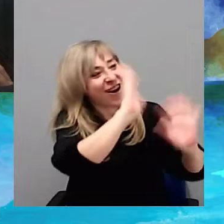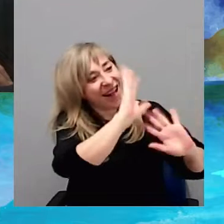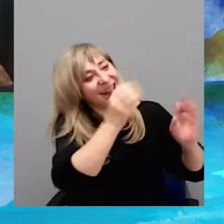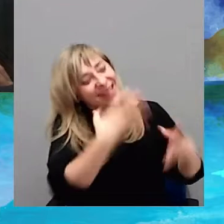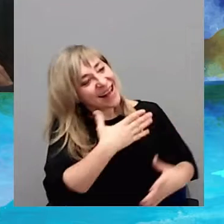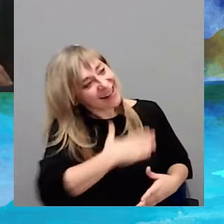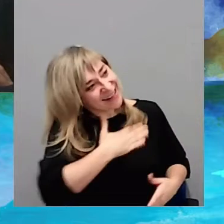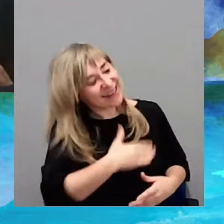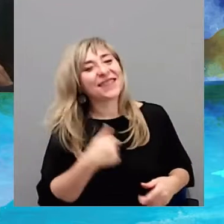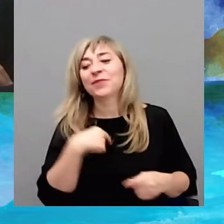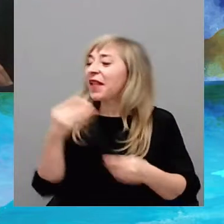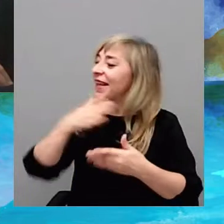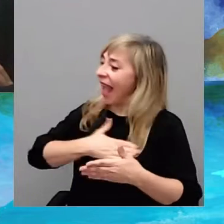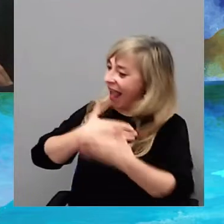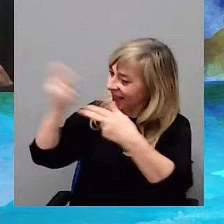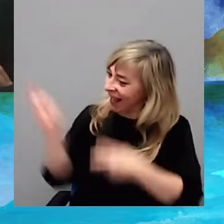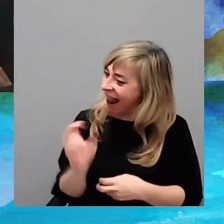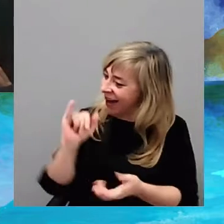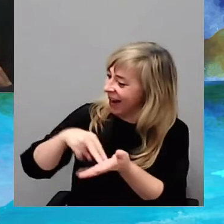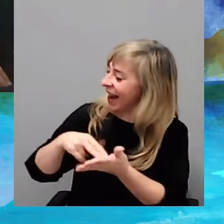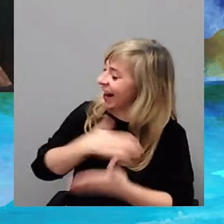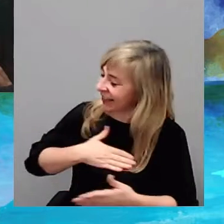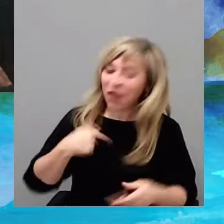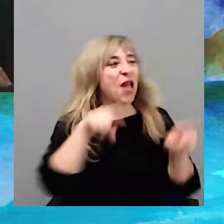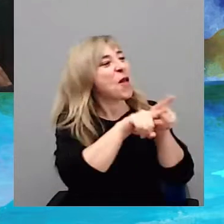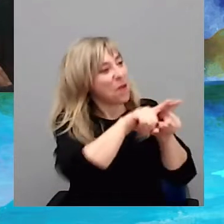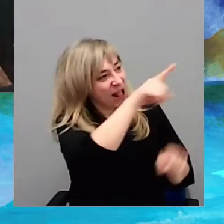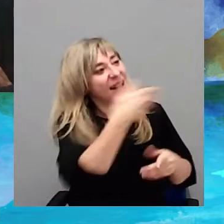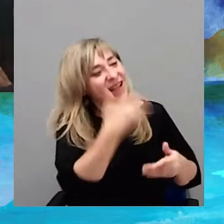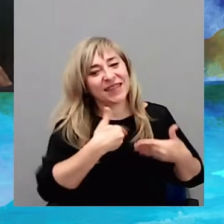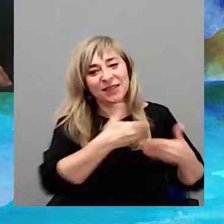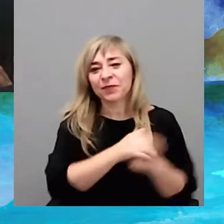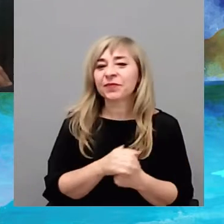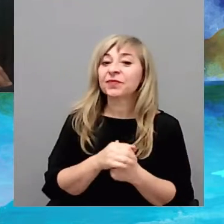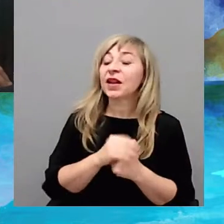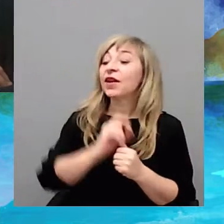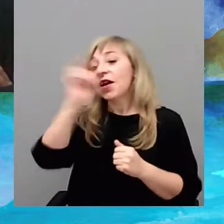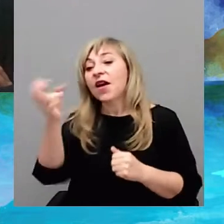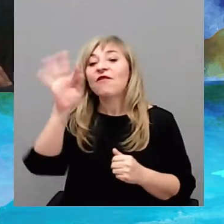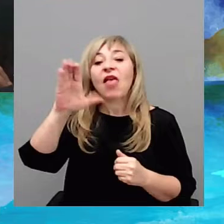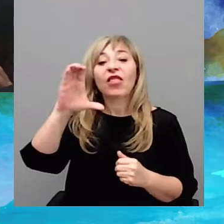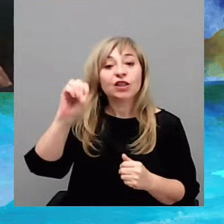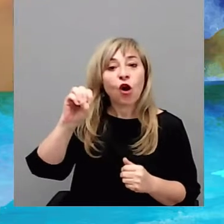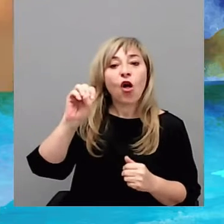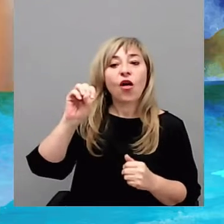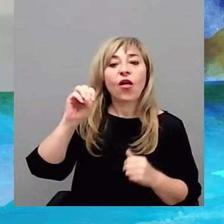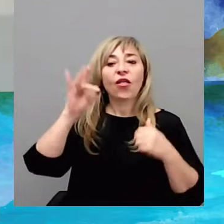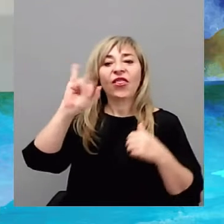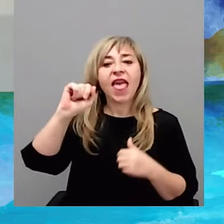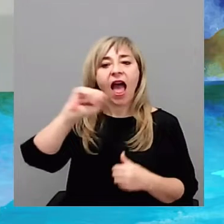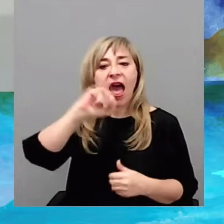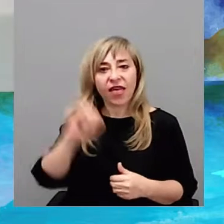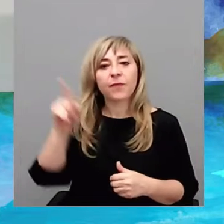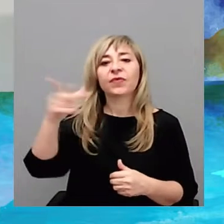us on this panel. We're very happy as well. Thank you. Then we have Francisco Diaz